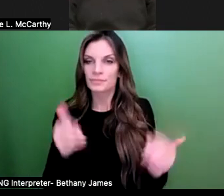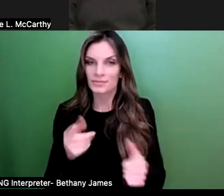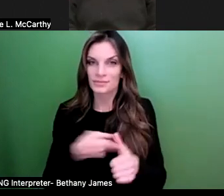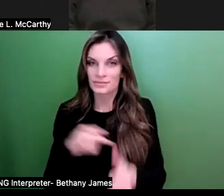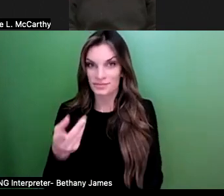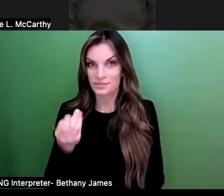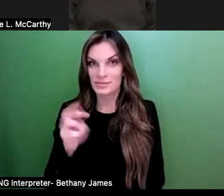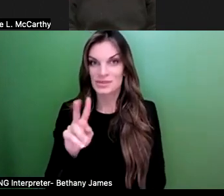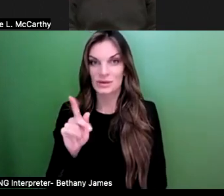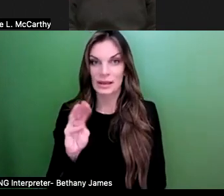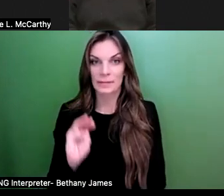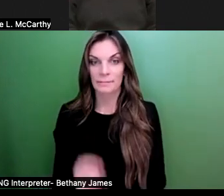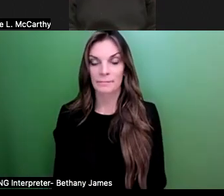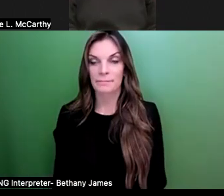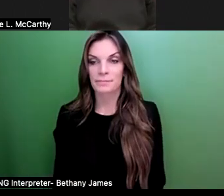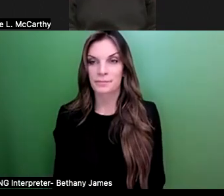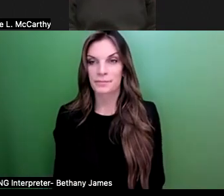Kim.